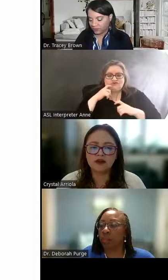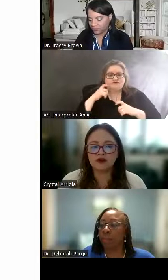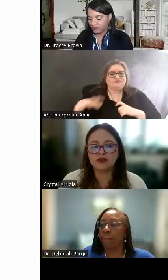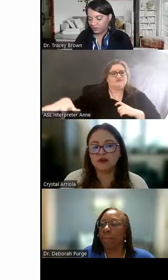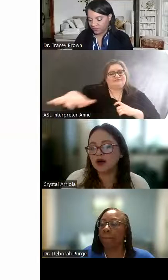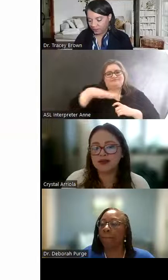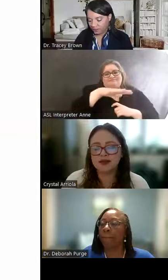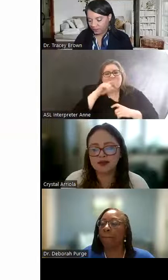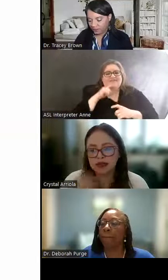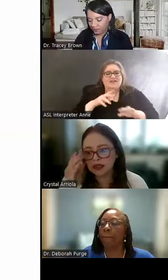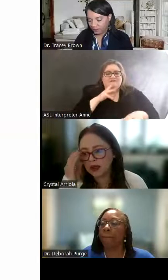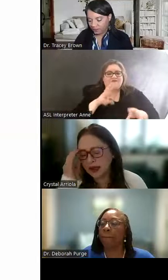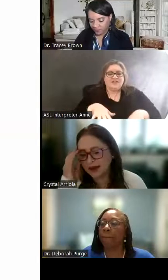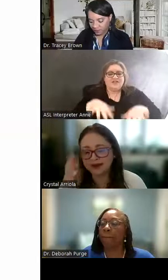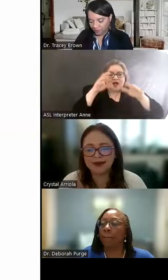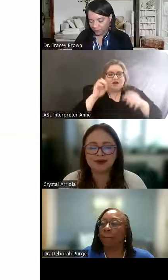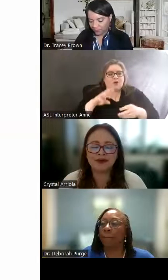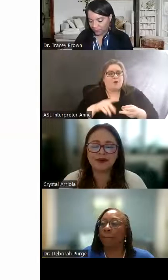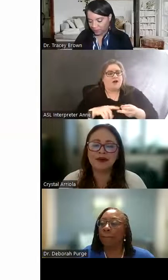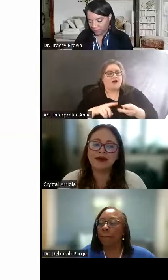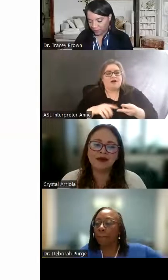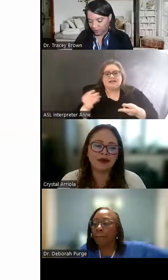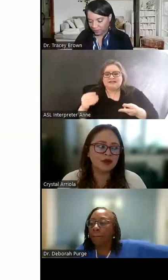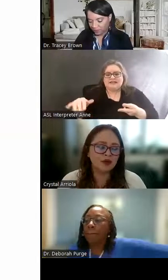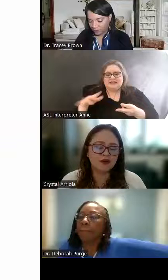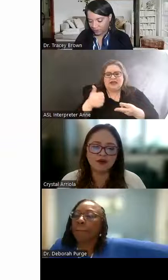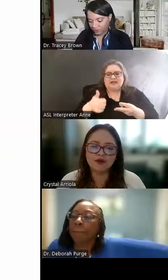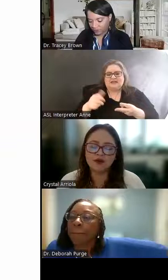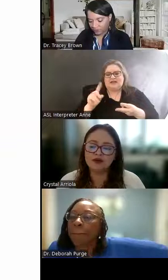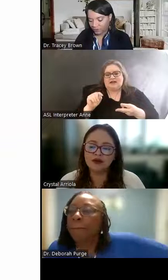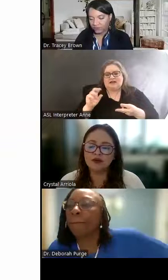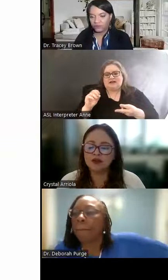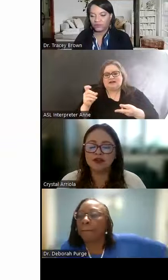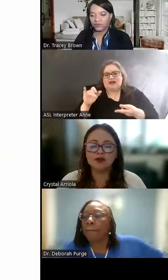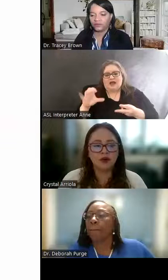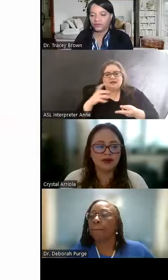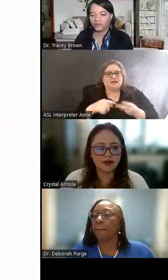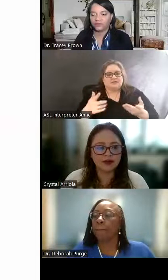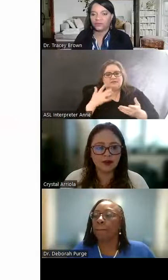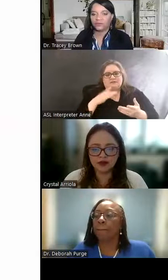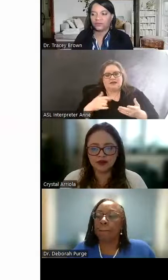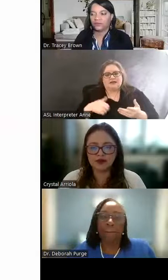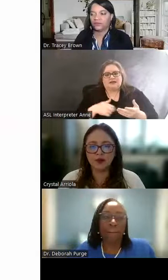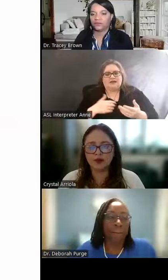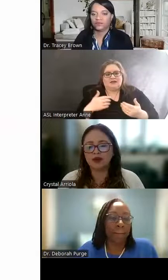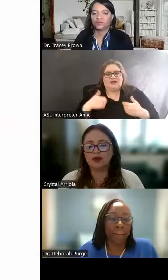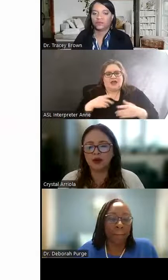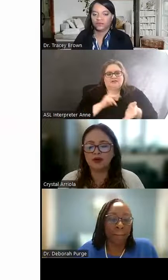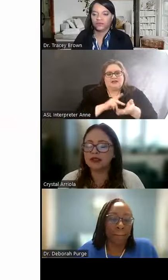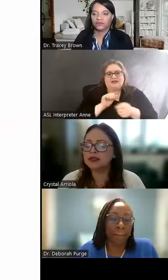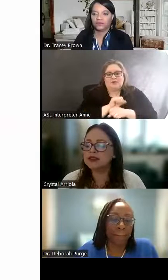Is there some toxins in the land? And so in mental health services, we're very fortunate to also have psychiatrists that work